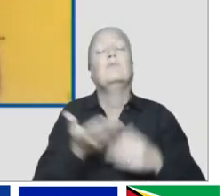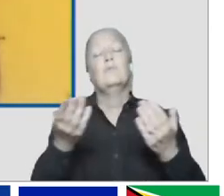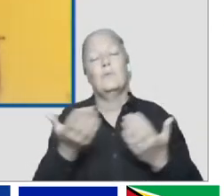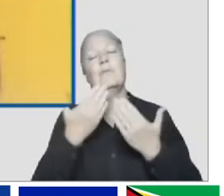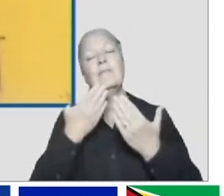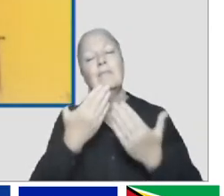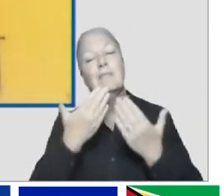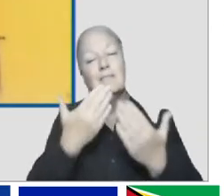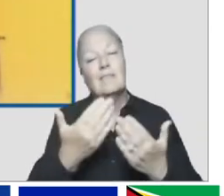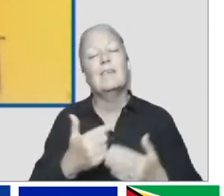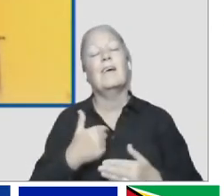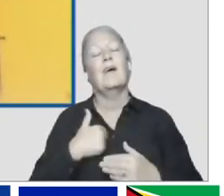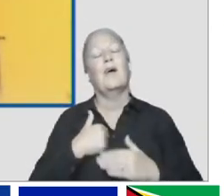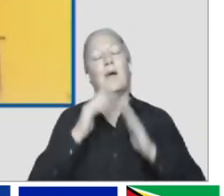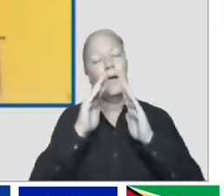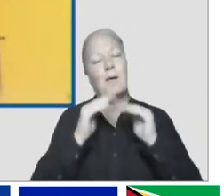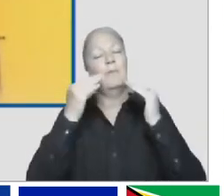share